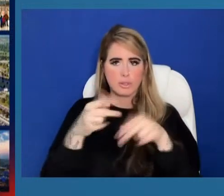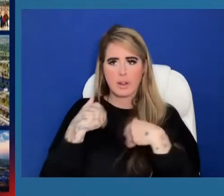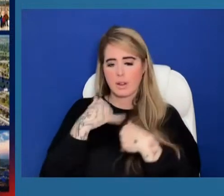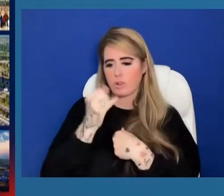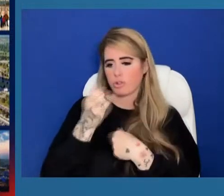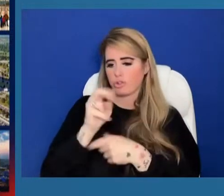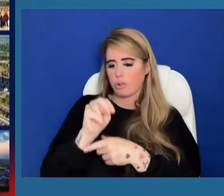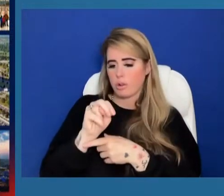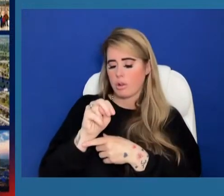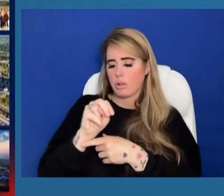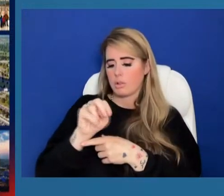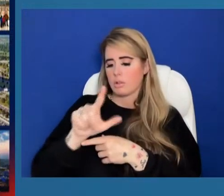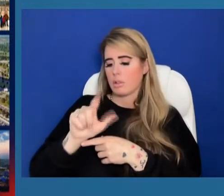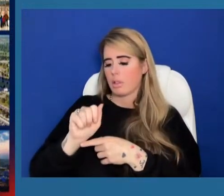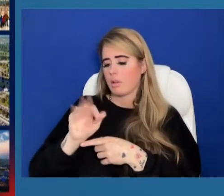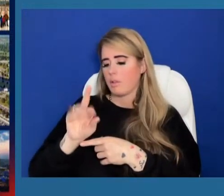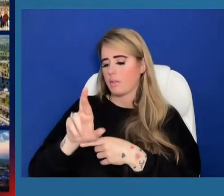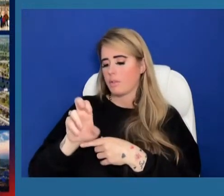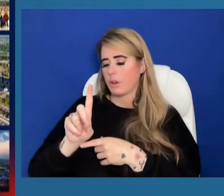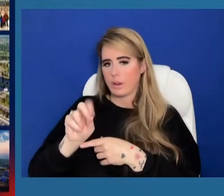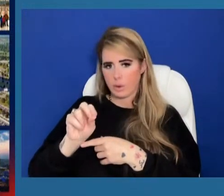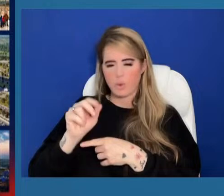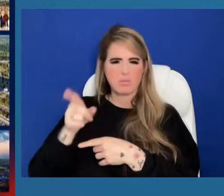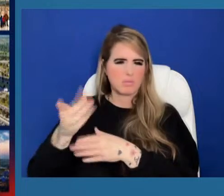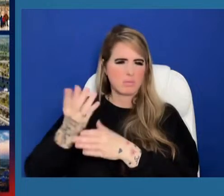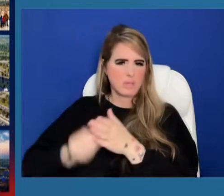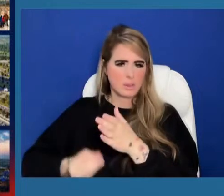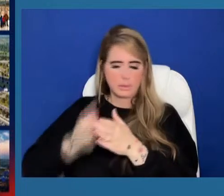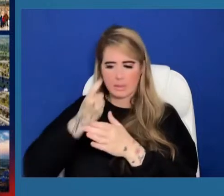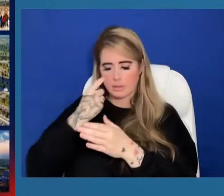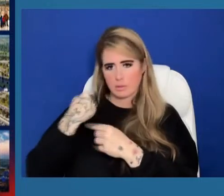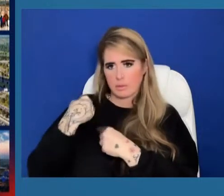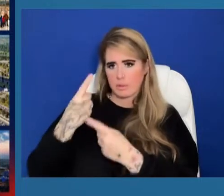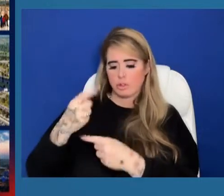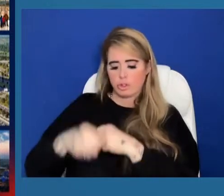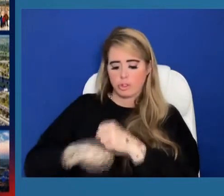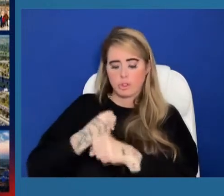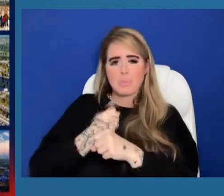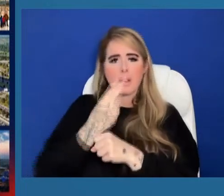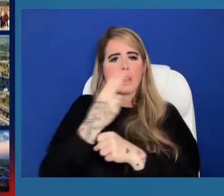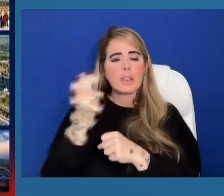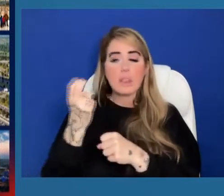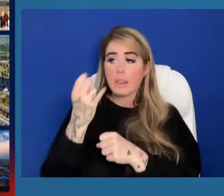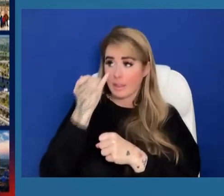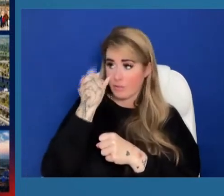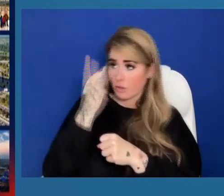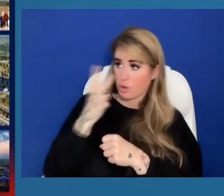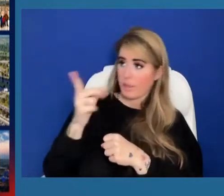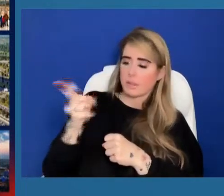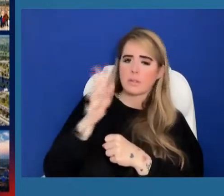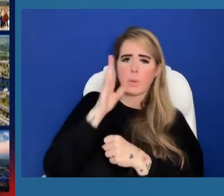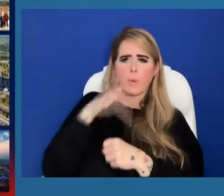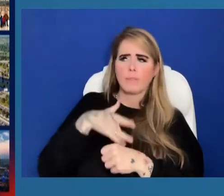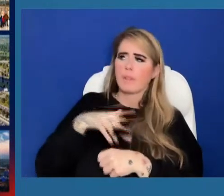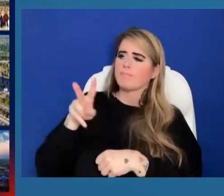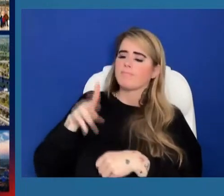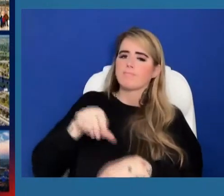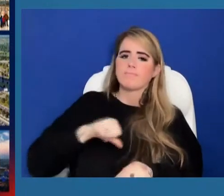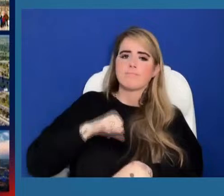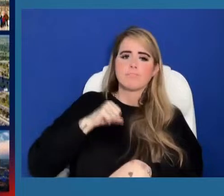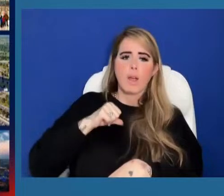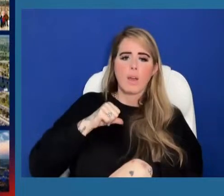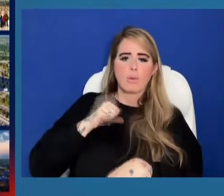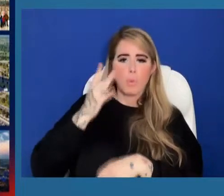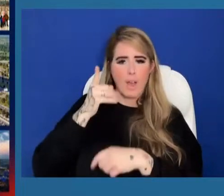John Lafredo in the last year, and this is something he'd be especially proud of because he worked on the